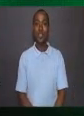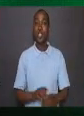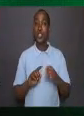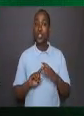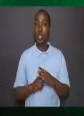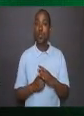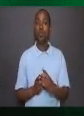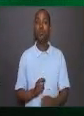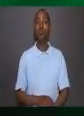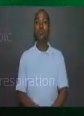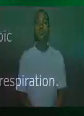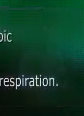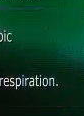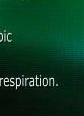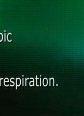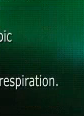Begin.